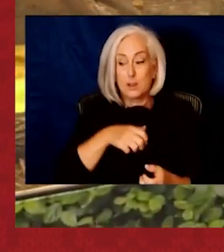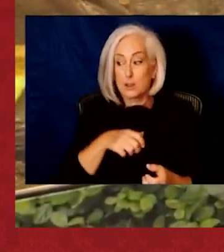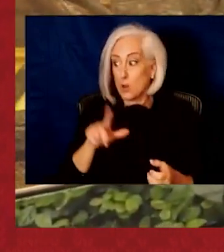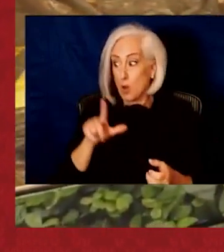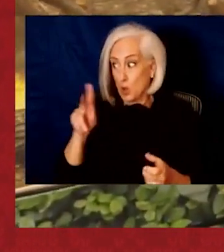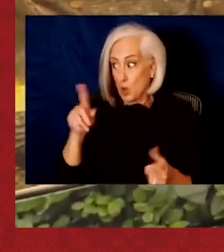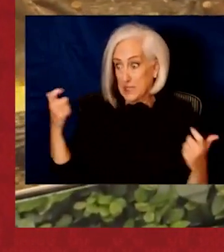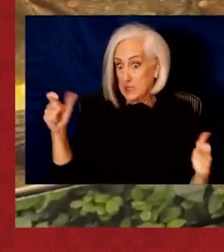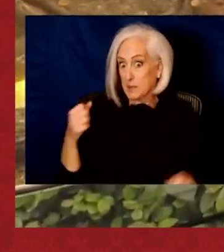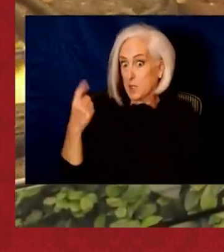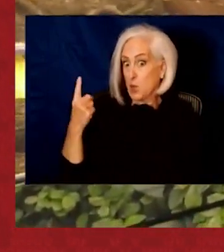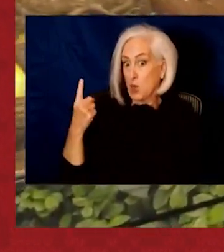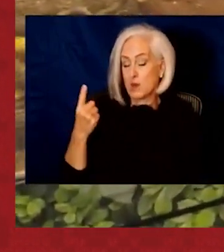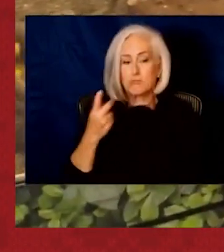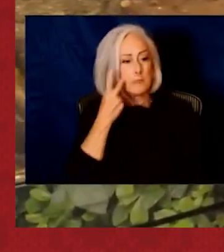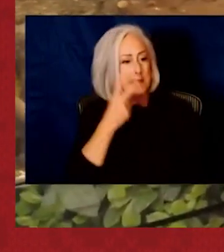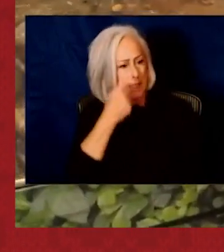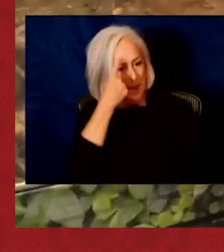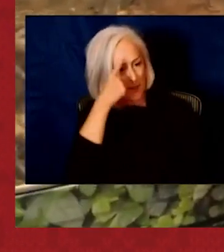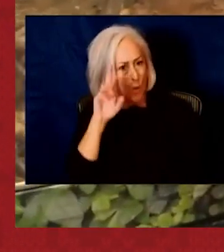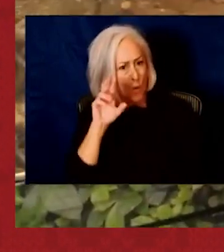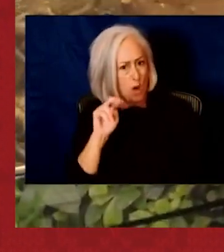smaller scale. Okay, good. That's good for me.